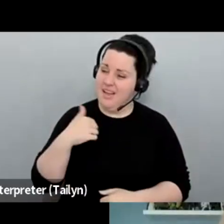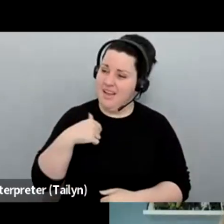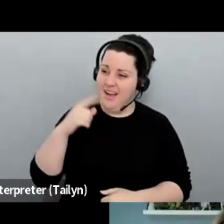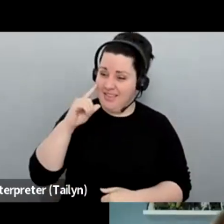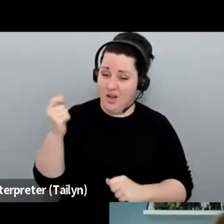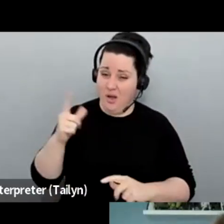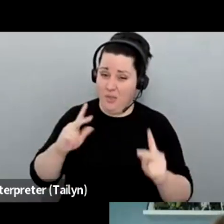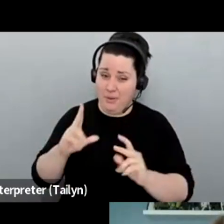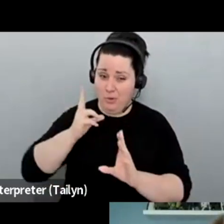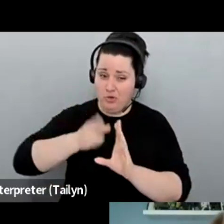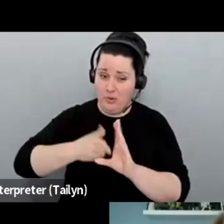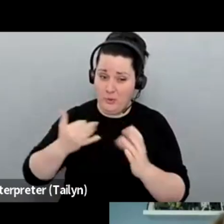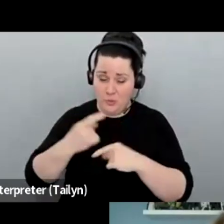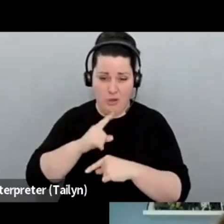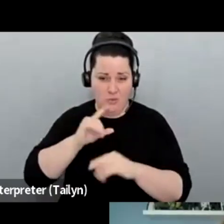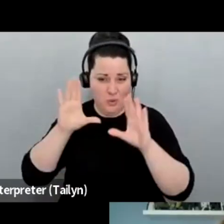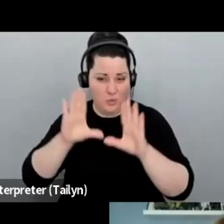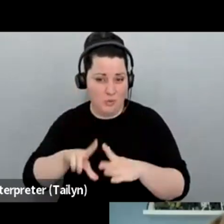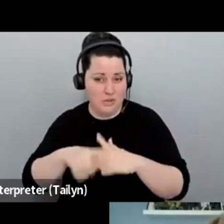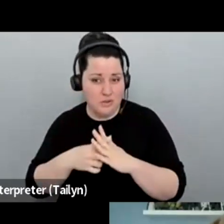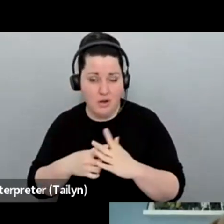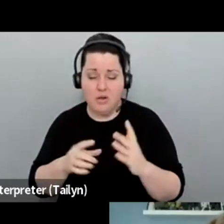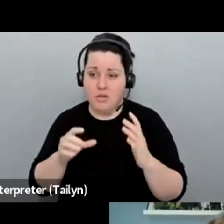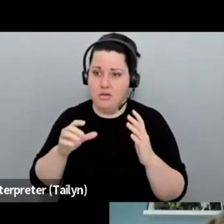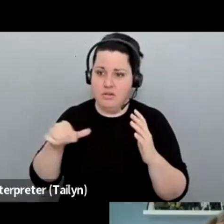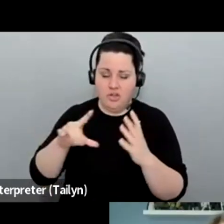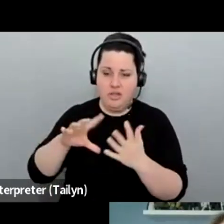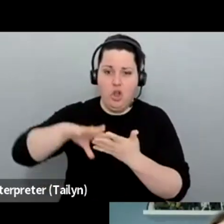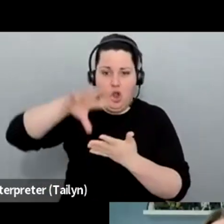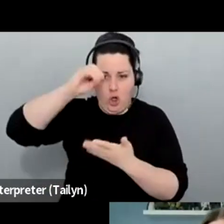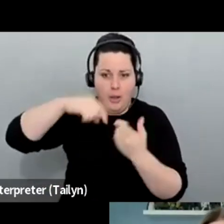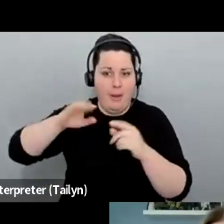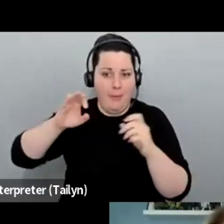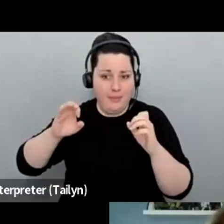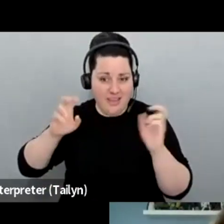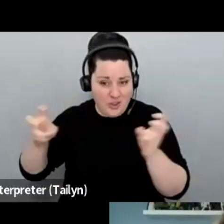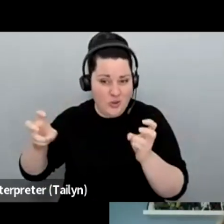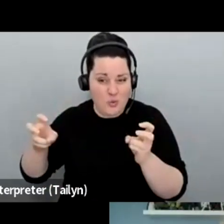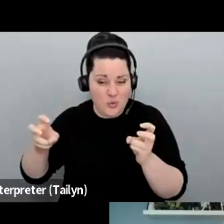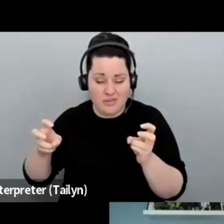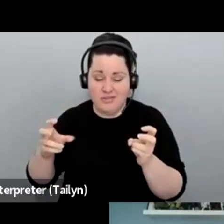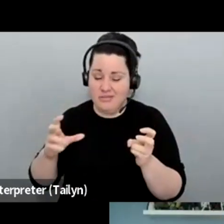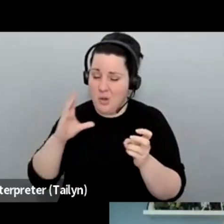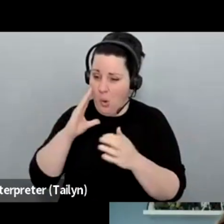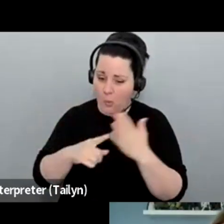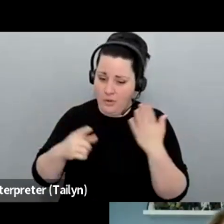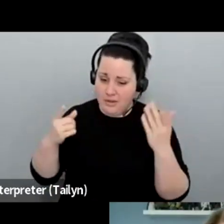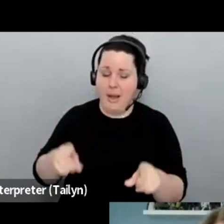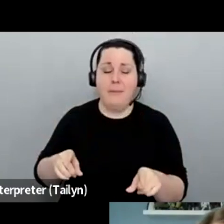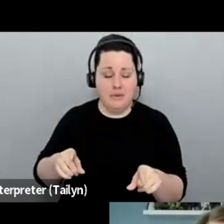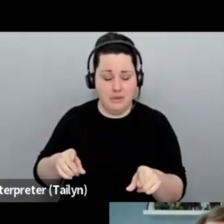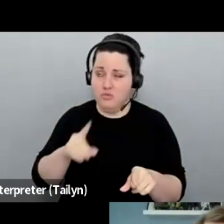attending this session is a great start just to be educated on the issues, to know what's going on is so